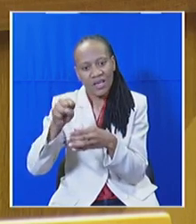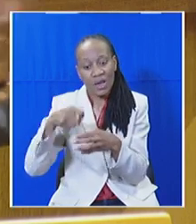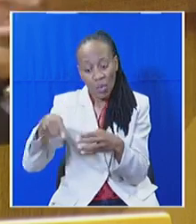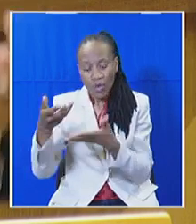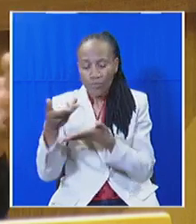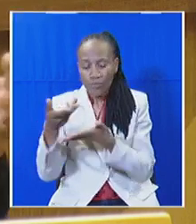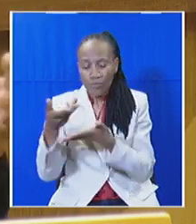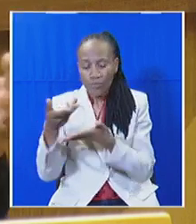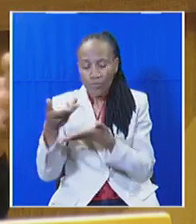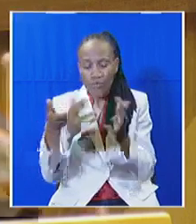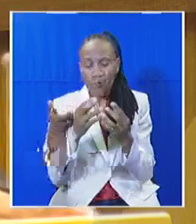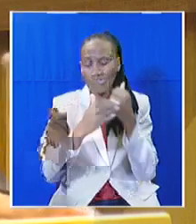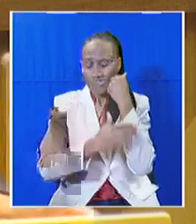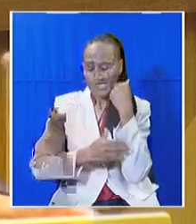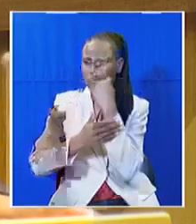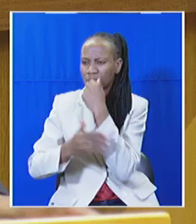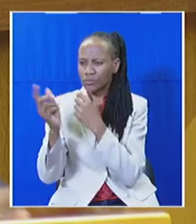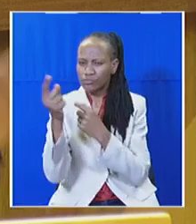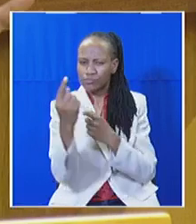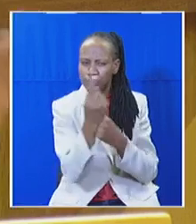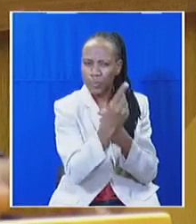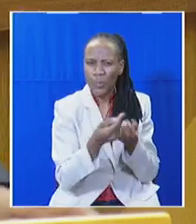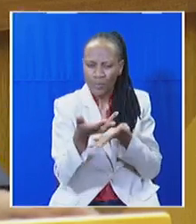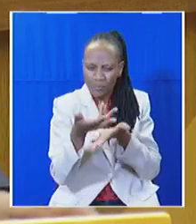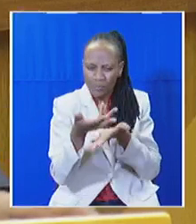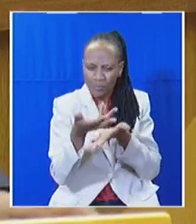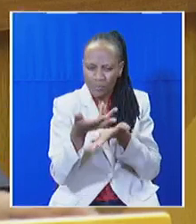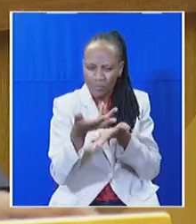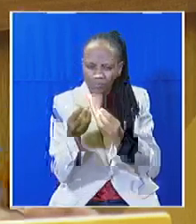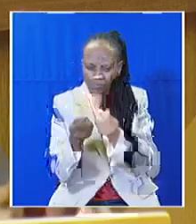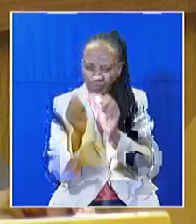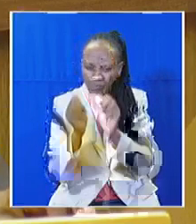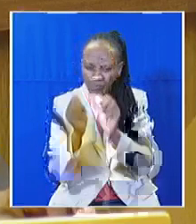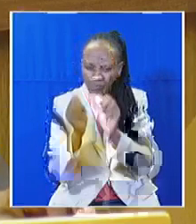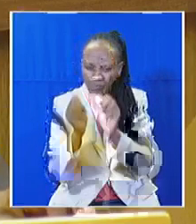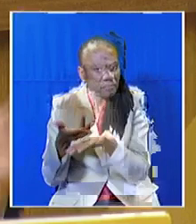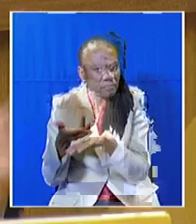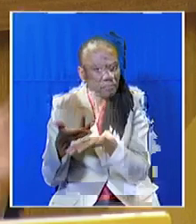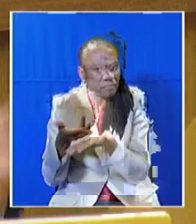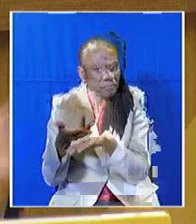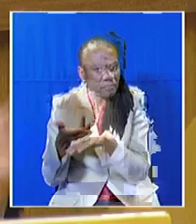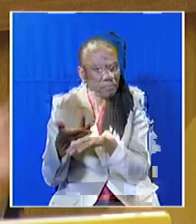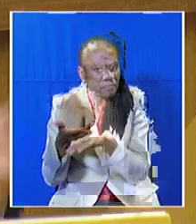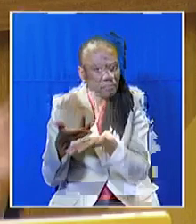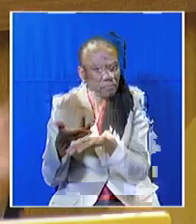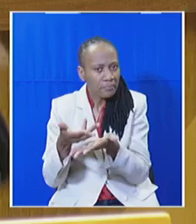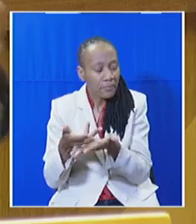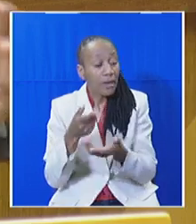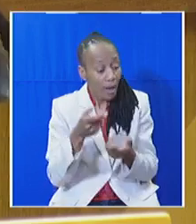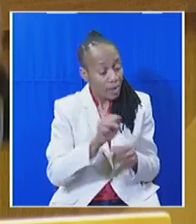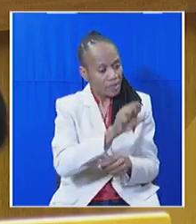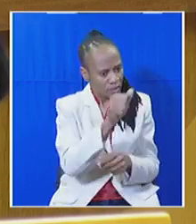between these countries, this group, so that we are in a better as a to have